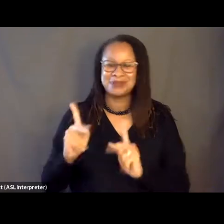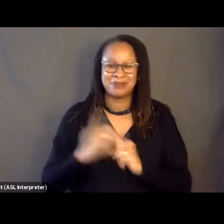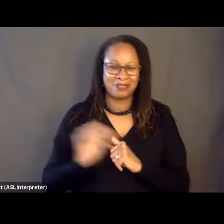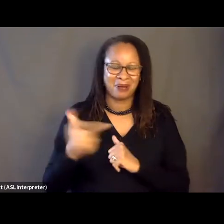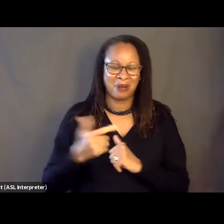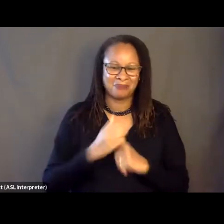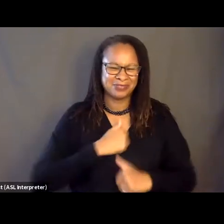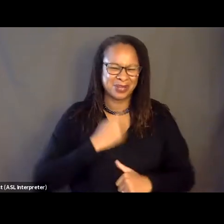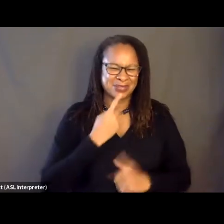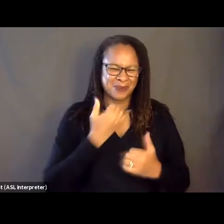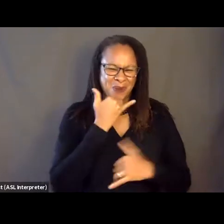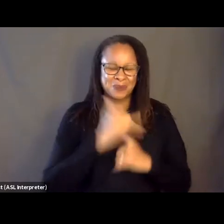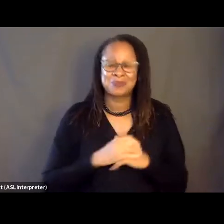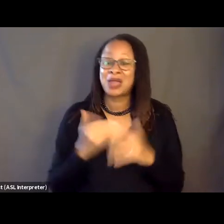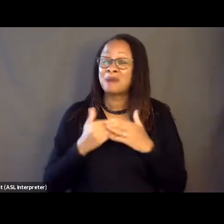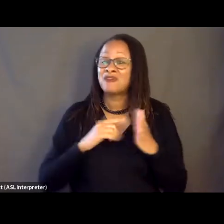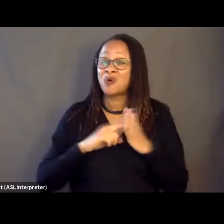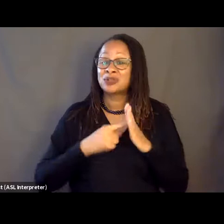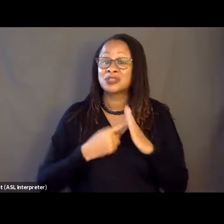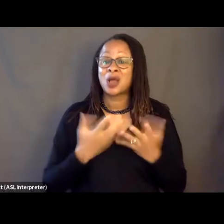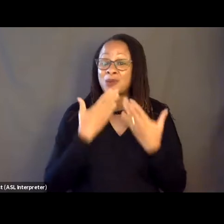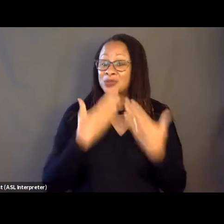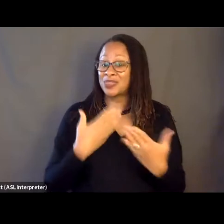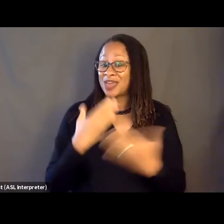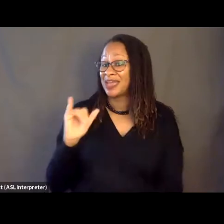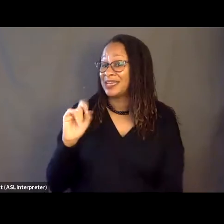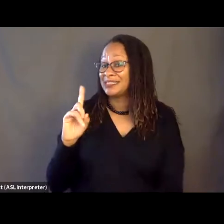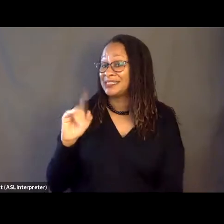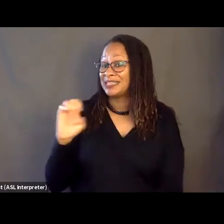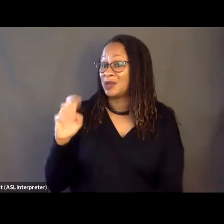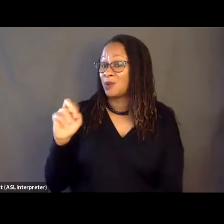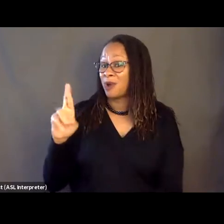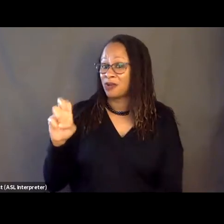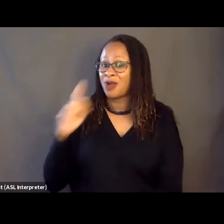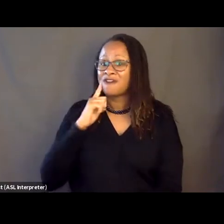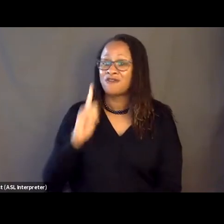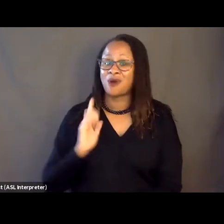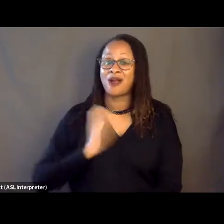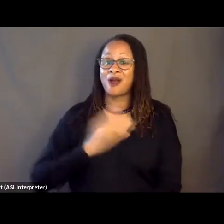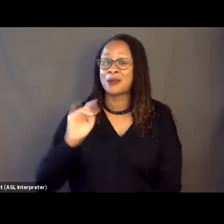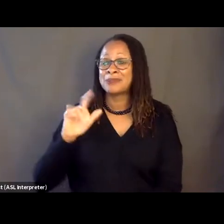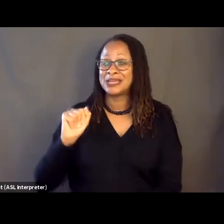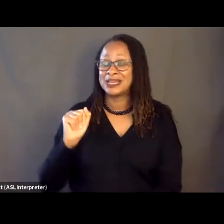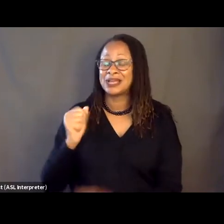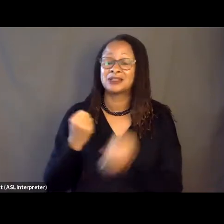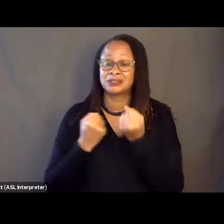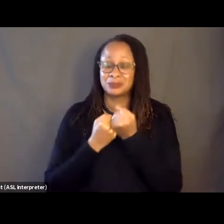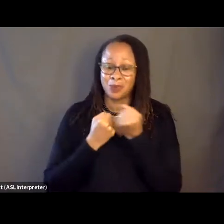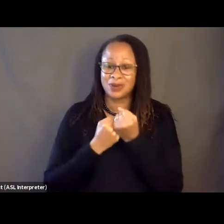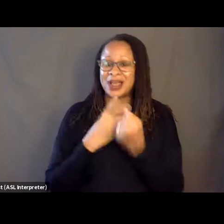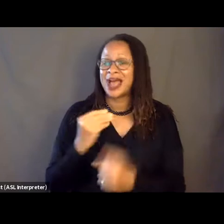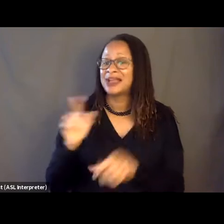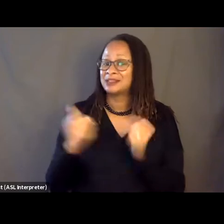And before we get started, I also want to thank IndieWire for our media support and support from KCRW as